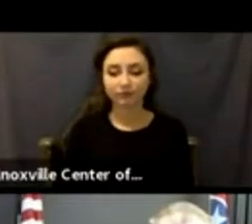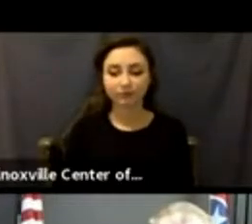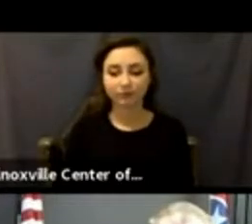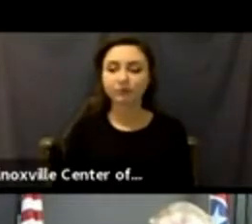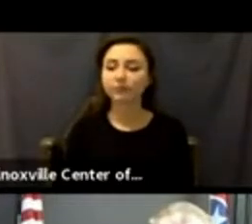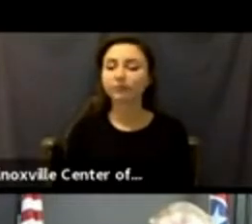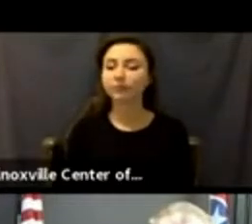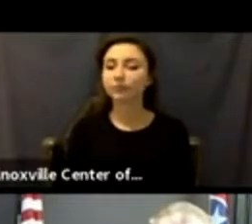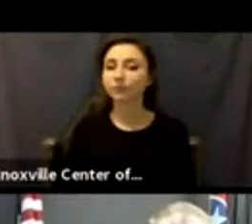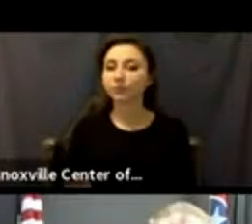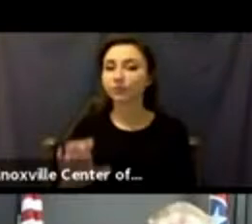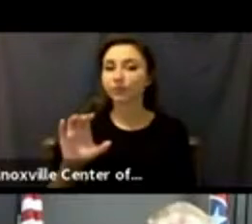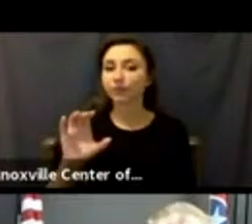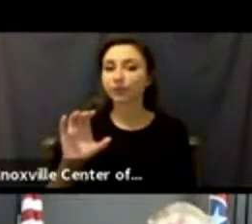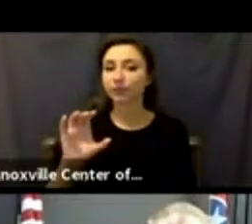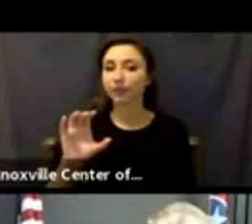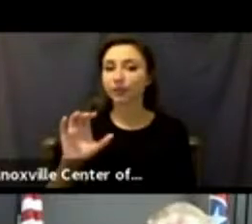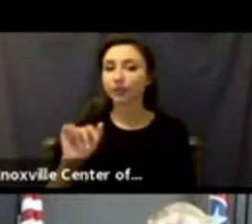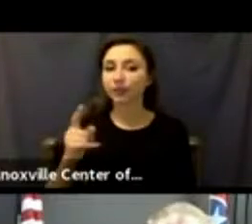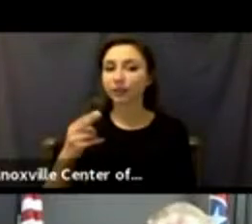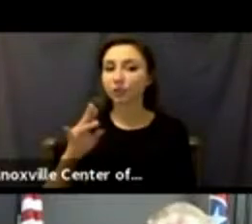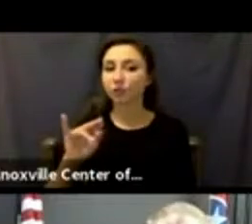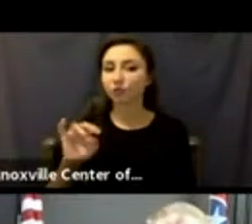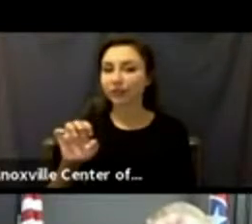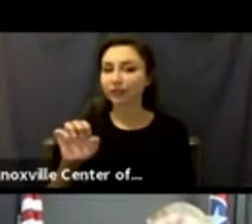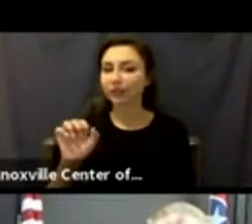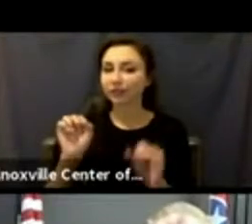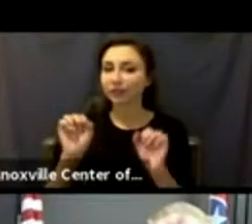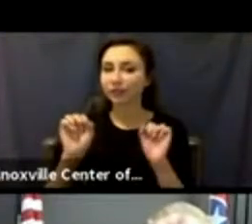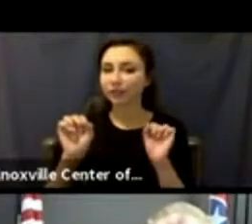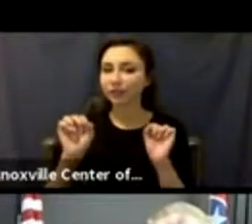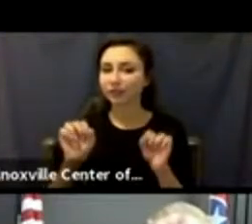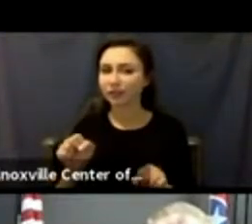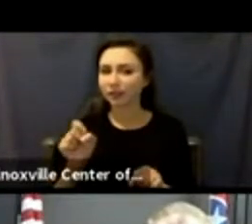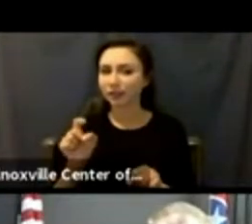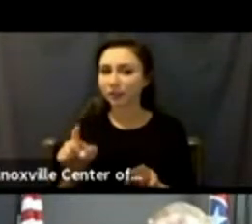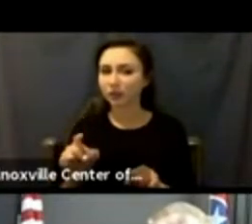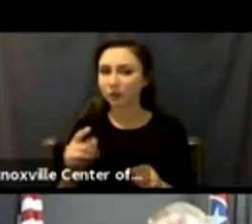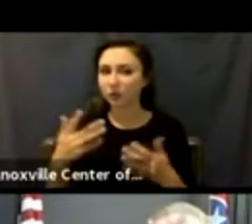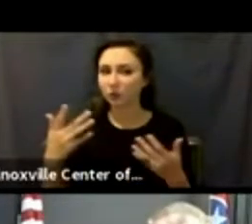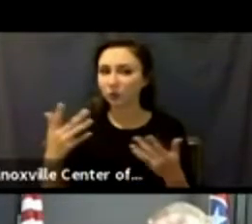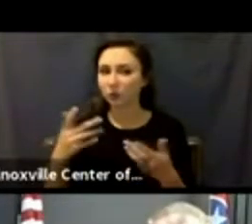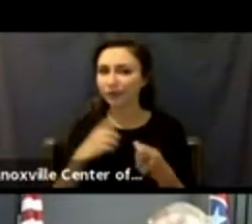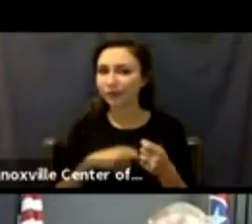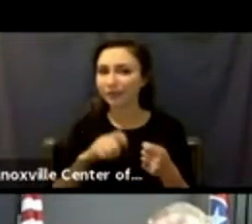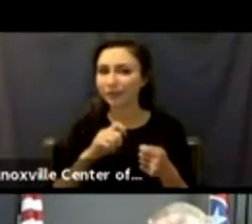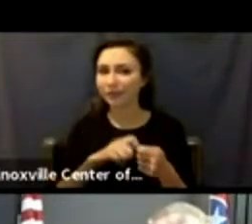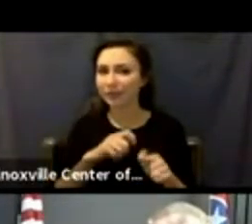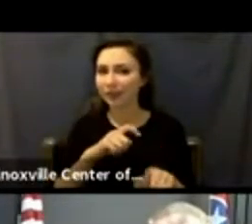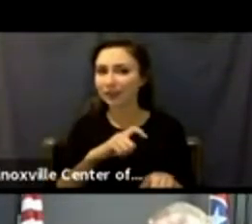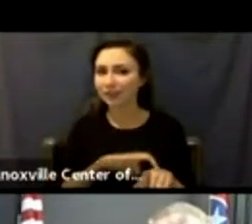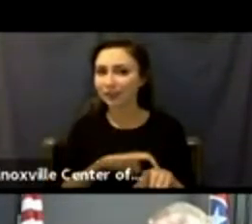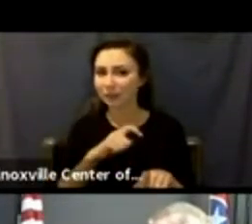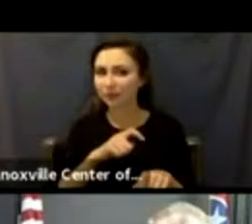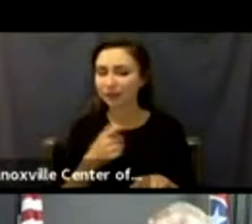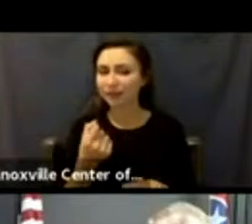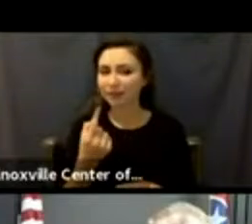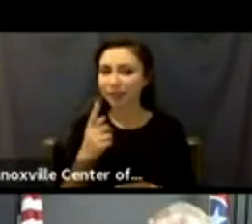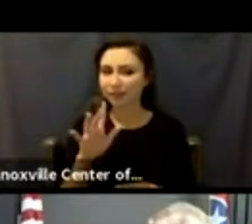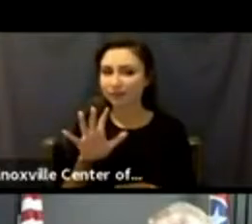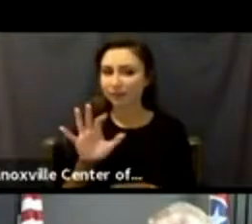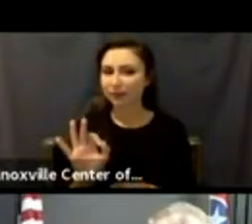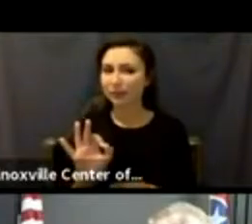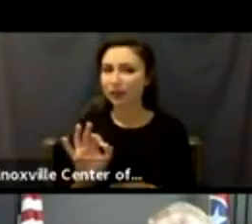Catherine, this is Charity Menifee, Knox County Health Department. Can you, what's the exact timing in there? Is it 11:59